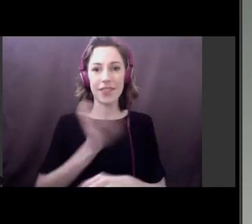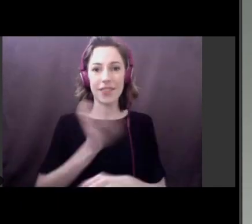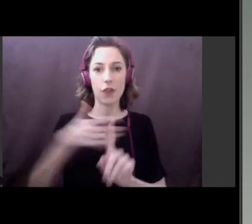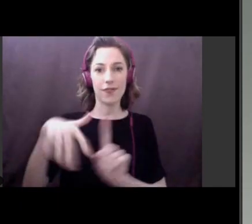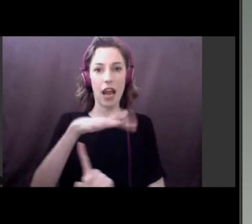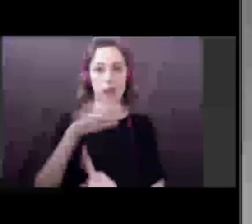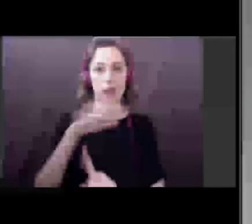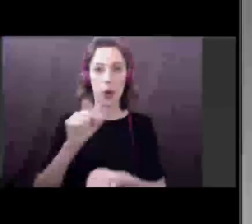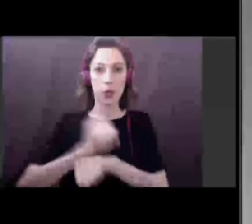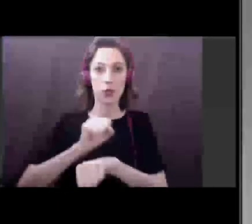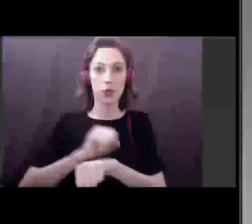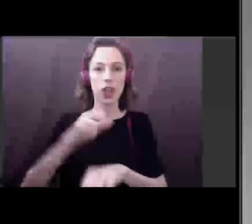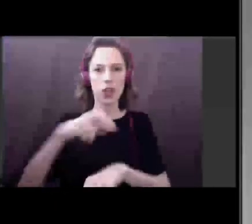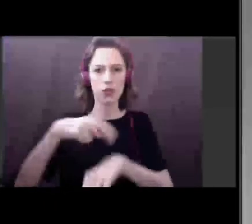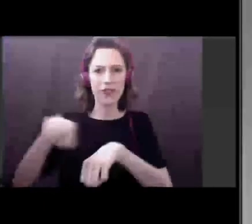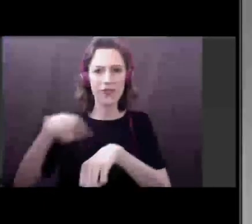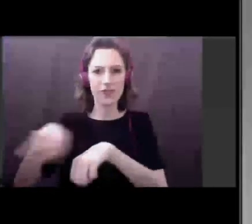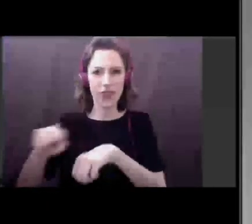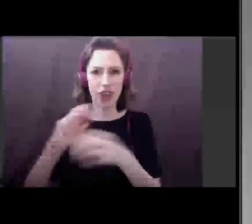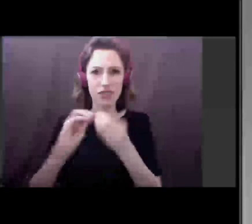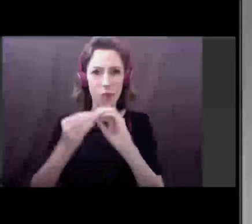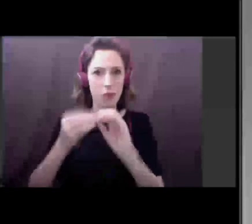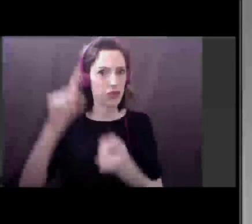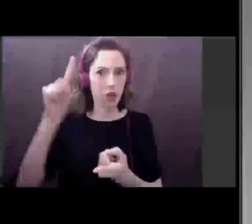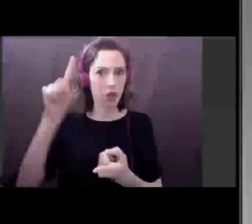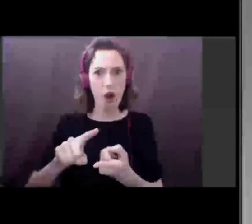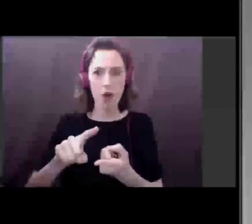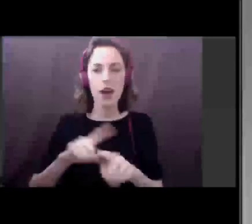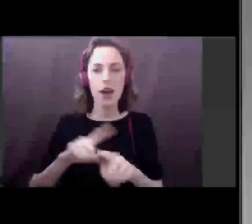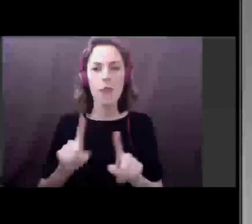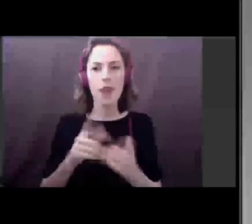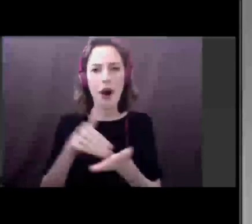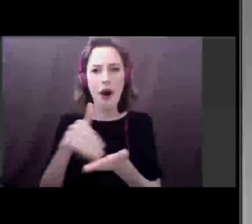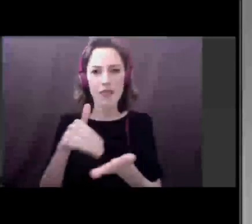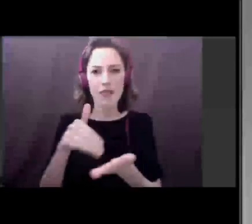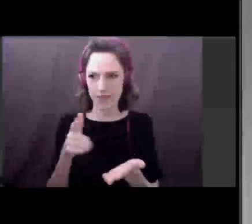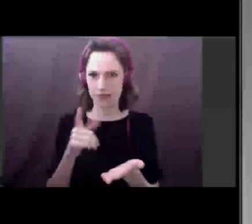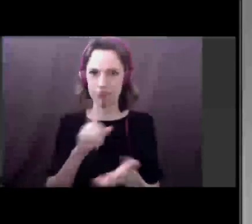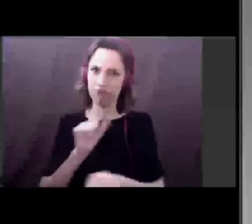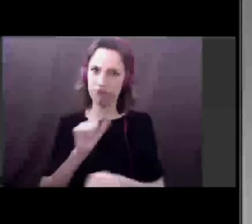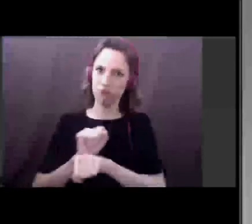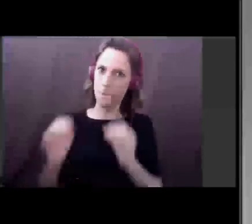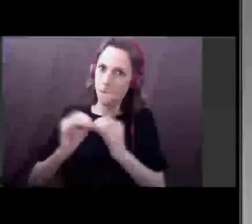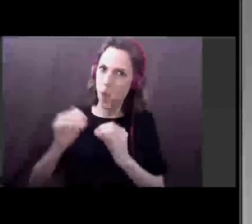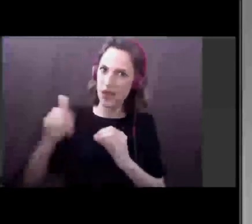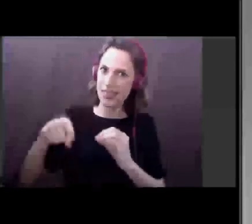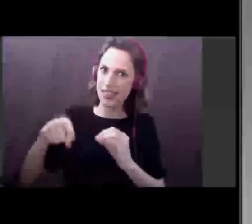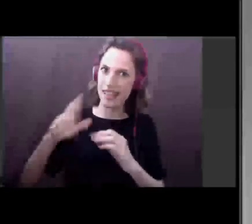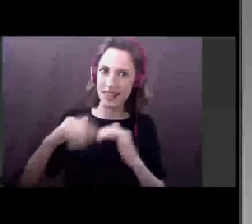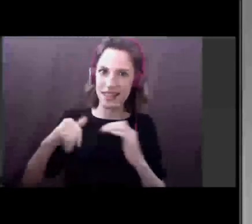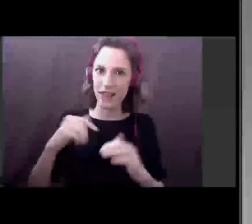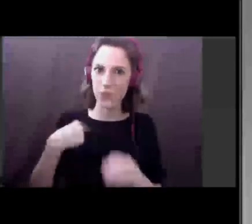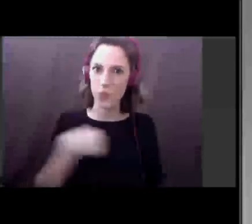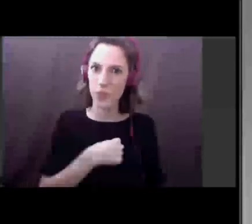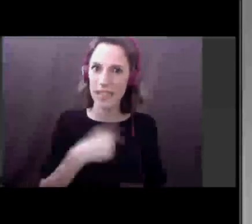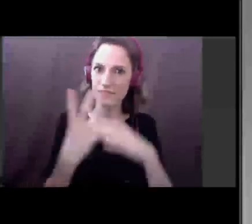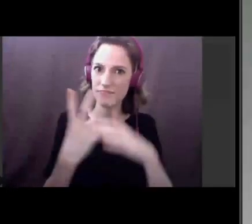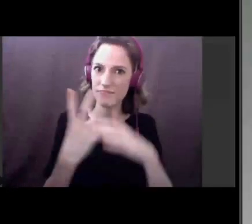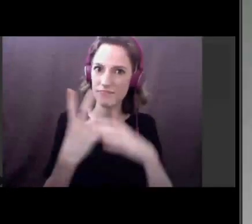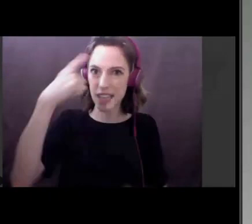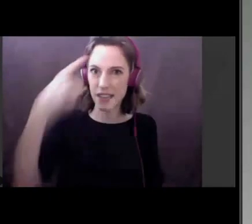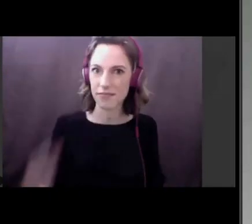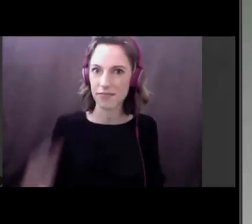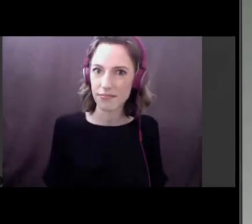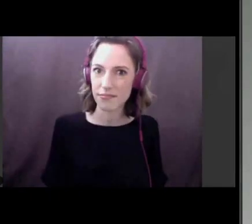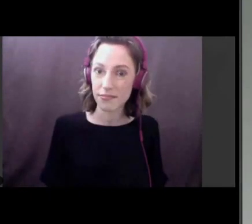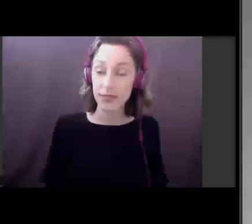there's also a lot that teachers can do to modify their environment to support children in the cases where there are no vision or